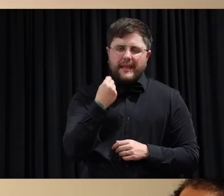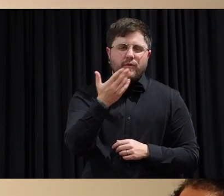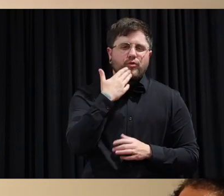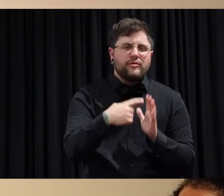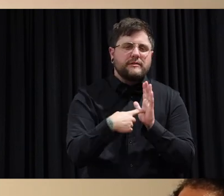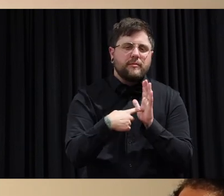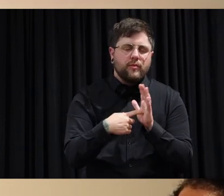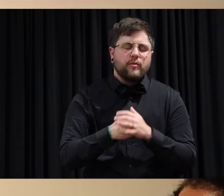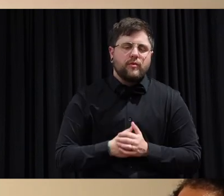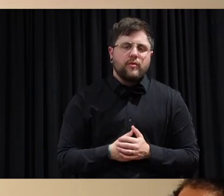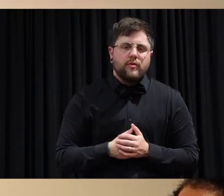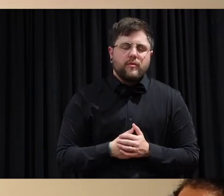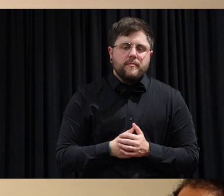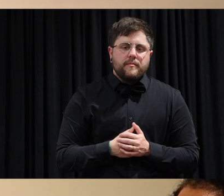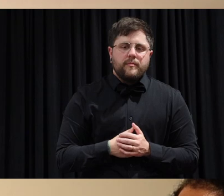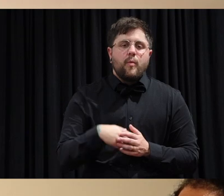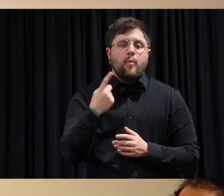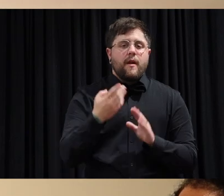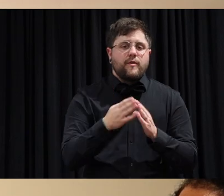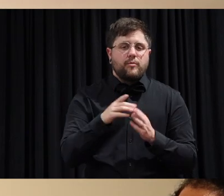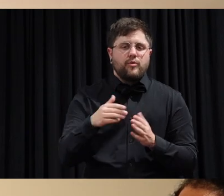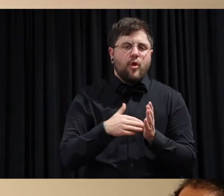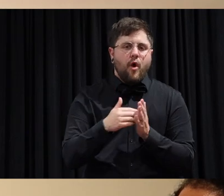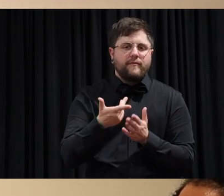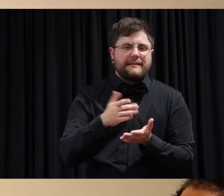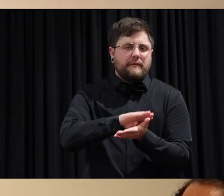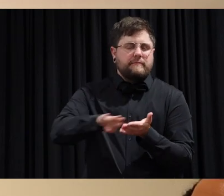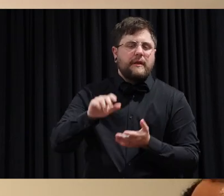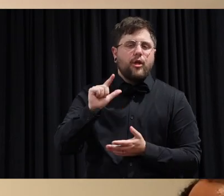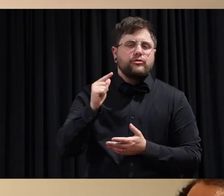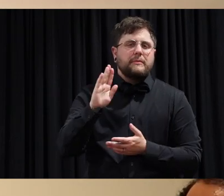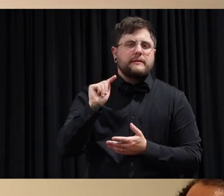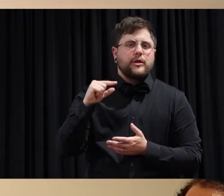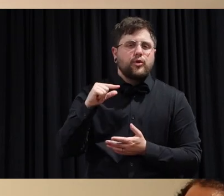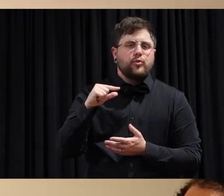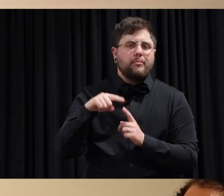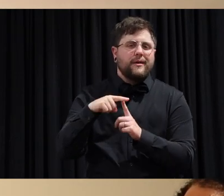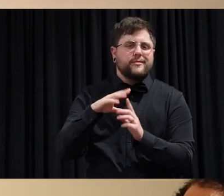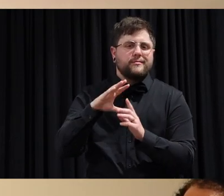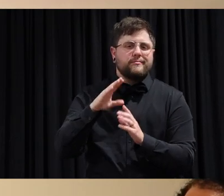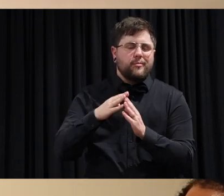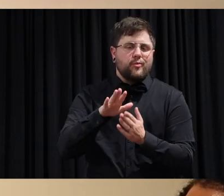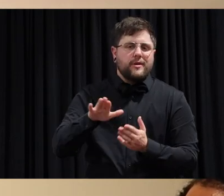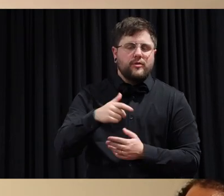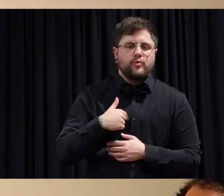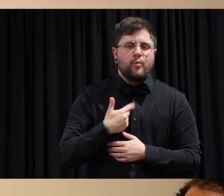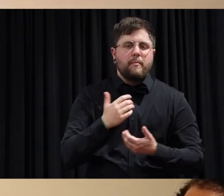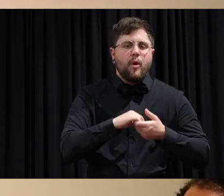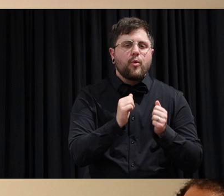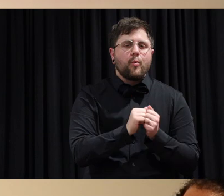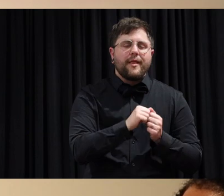is... One of the communities that often gets overlooked in this conversation is the LGBTQ plus community. And so we've partnered with the Real Estate Alliance, which